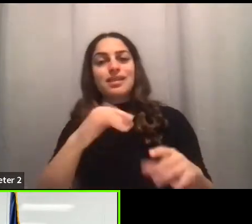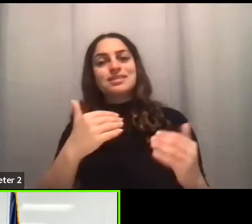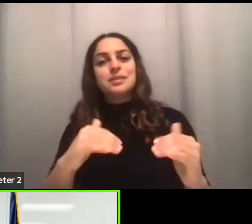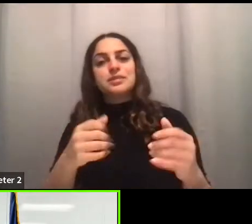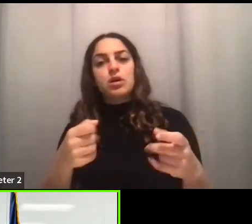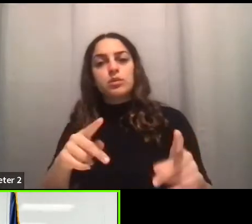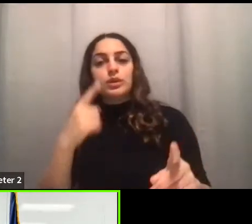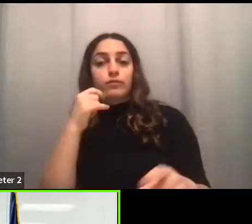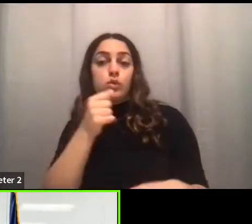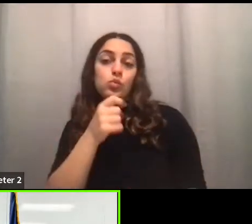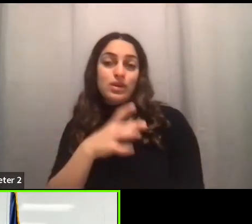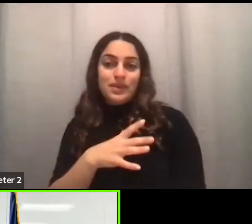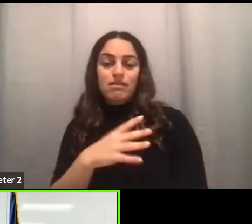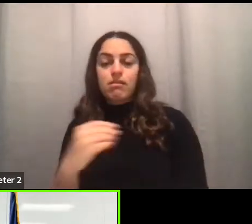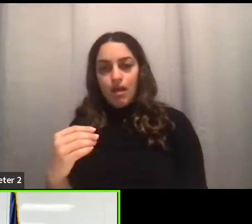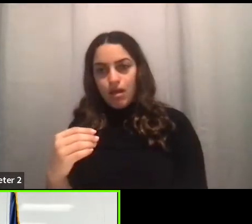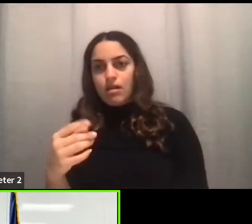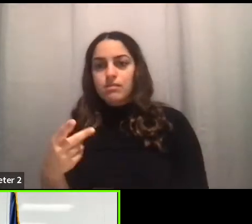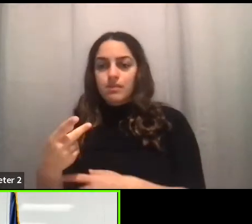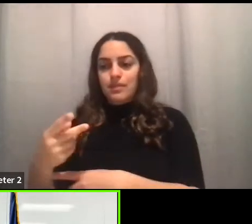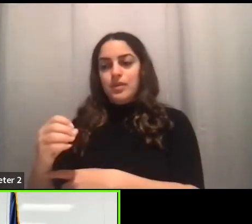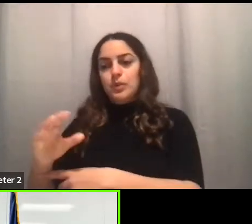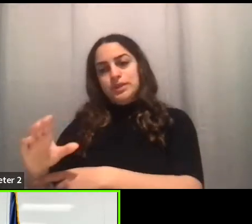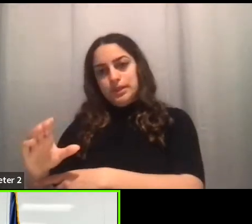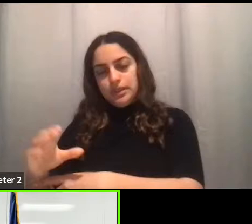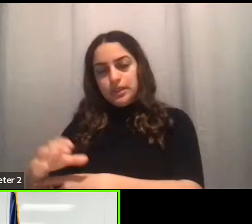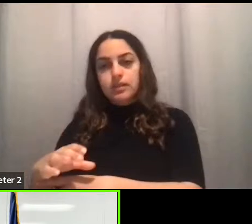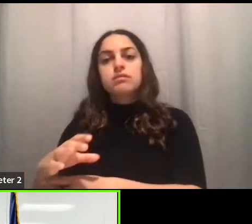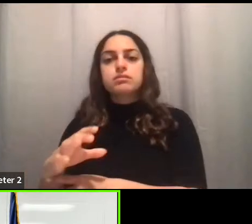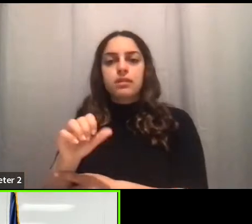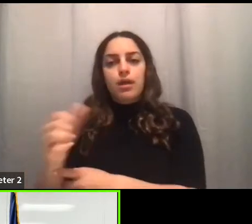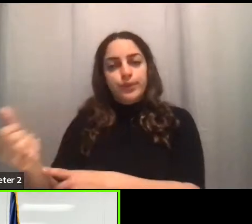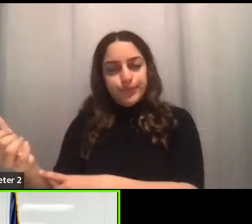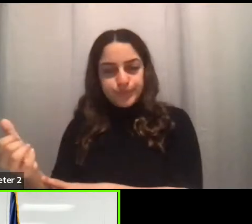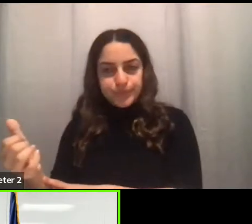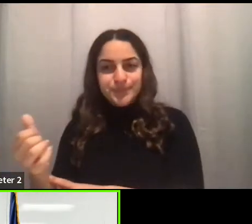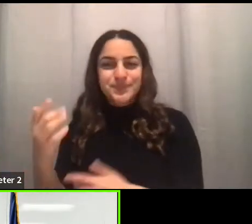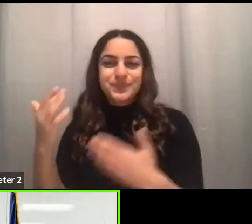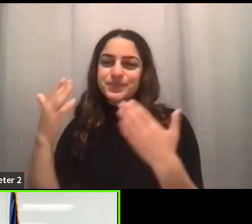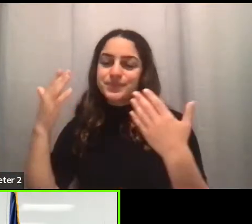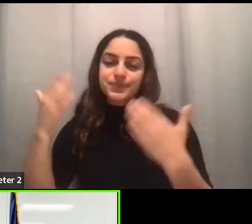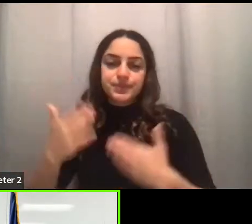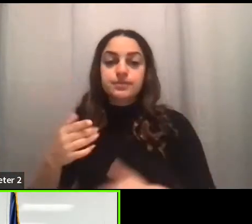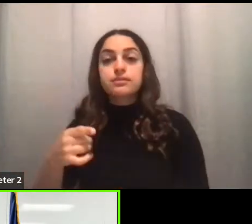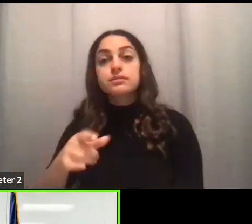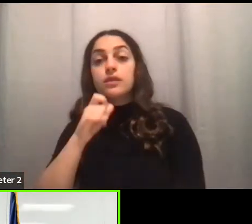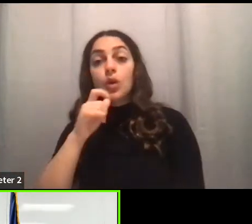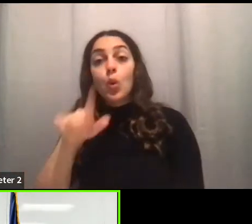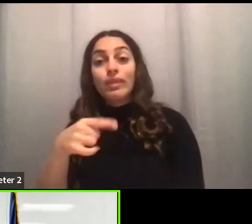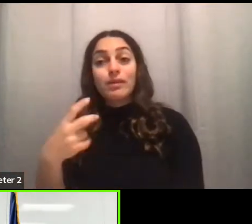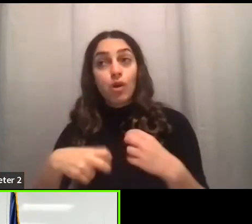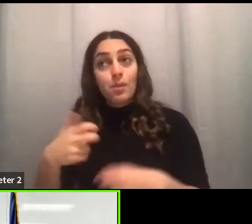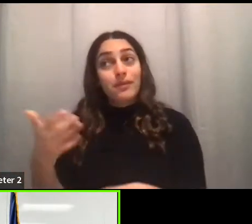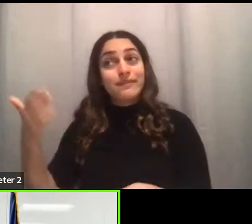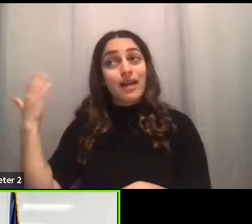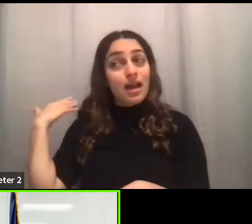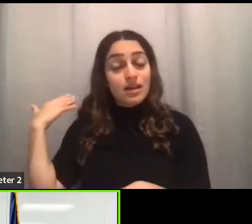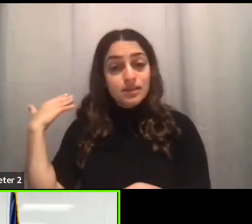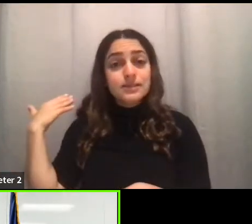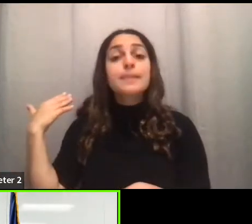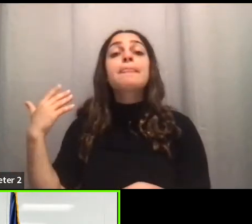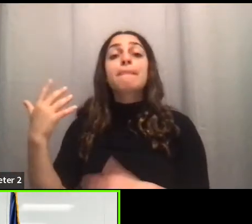women and people of color among others sadly this isn't just a problem of the past even